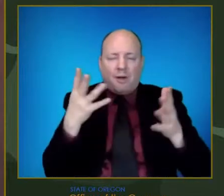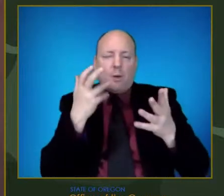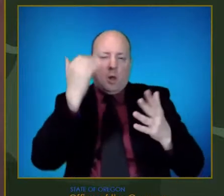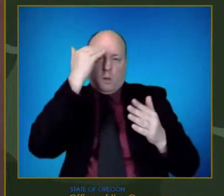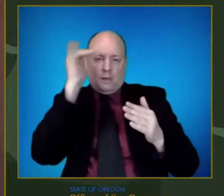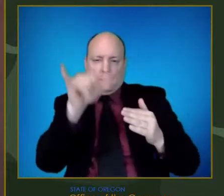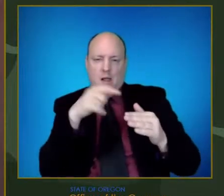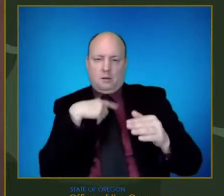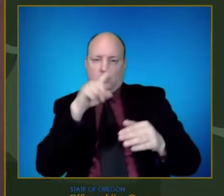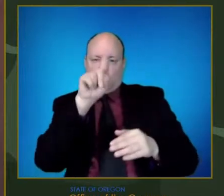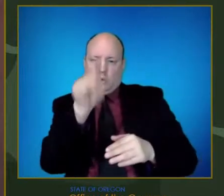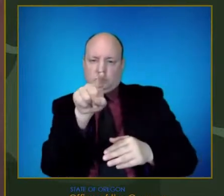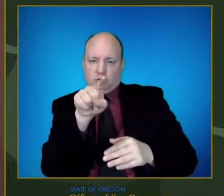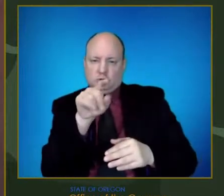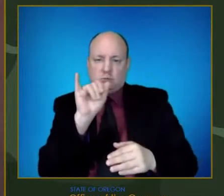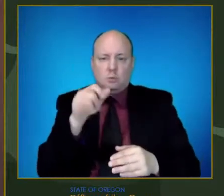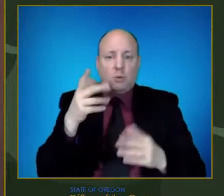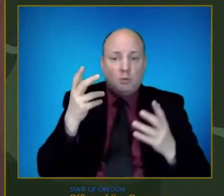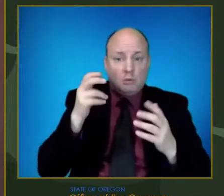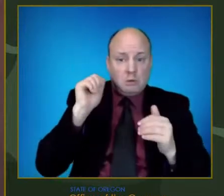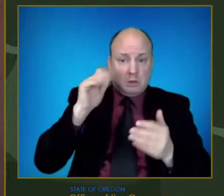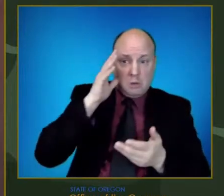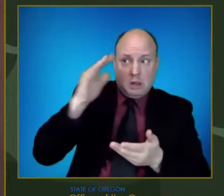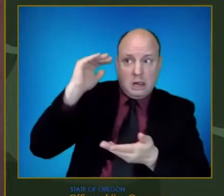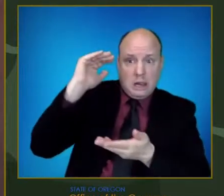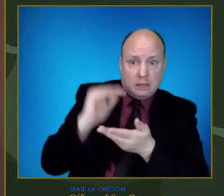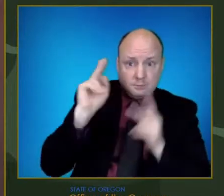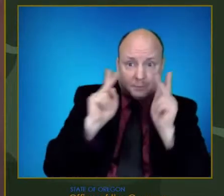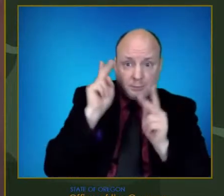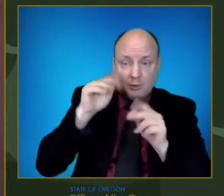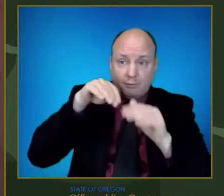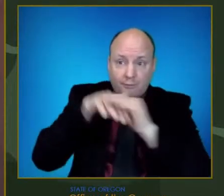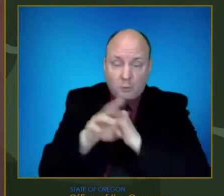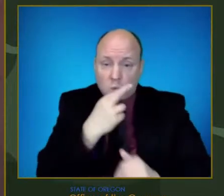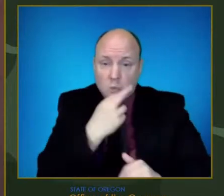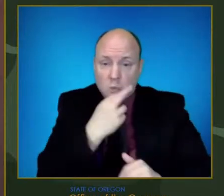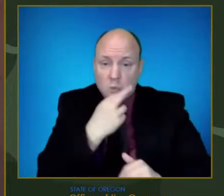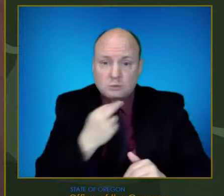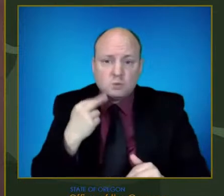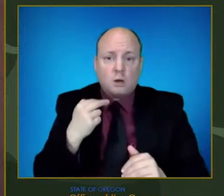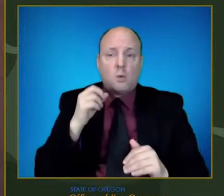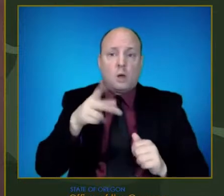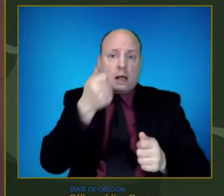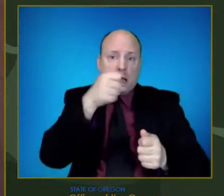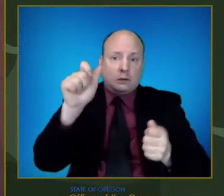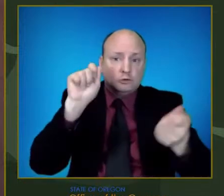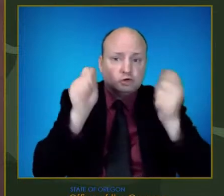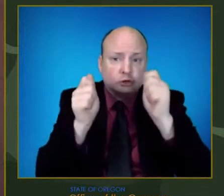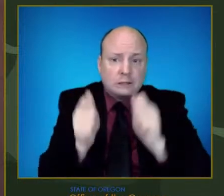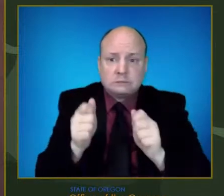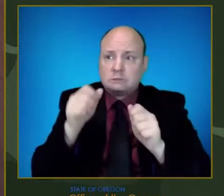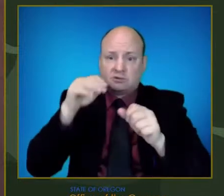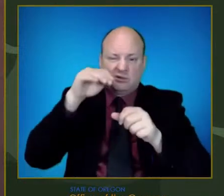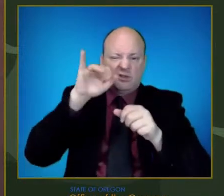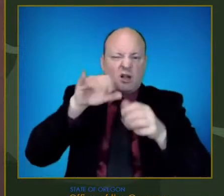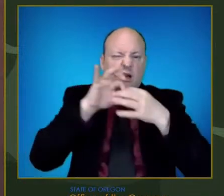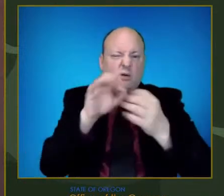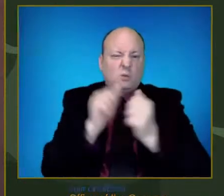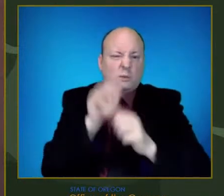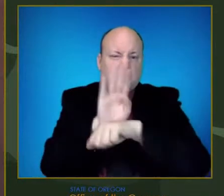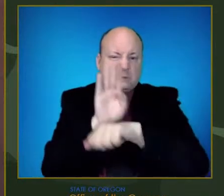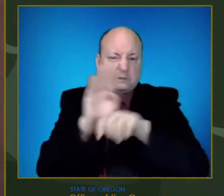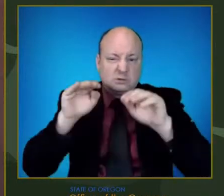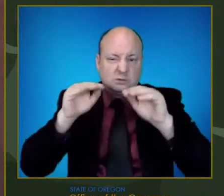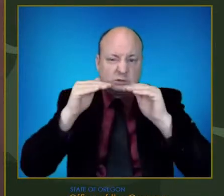capacity. Can we expect to see updates to this system as more vaccines roll out and things change? Well, right now, what I